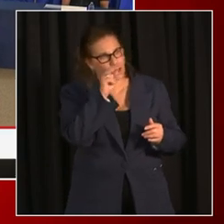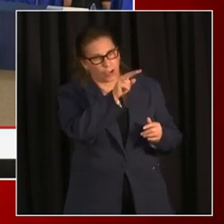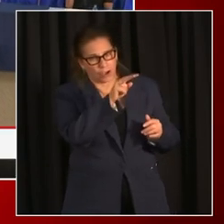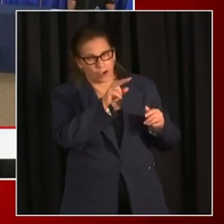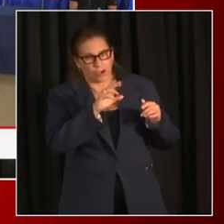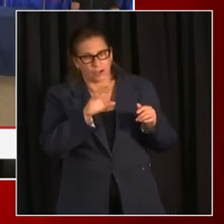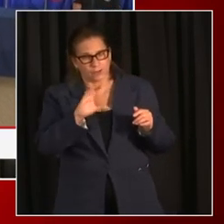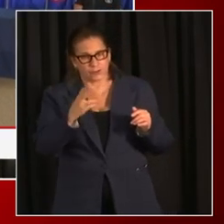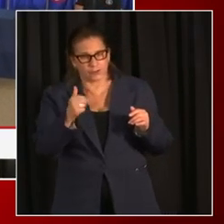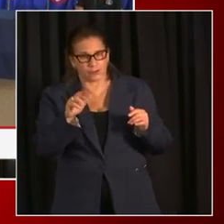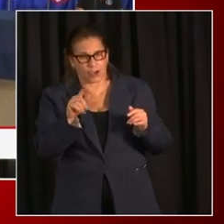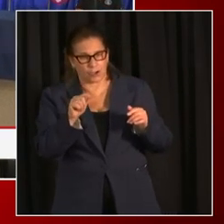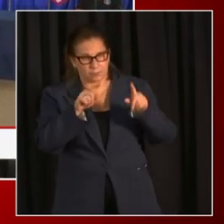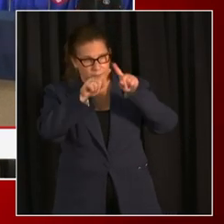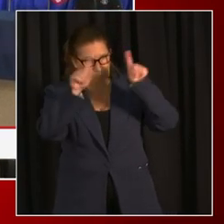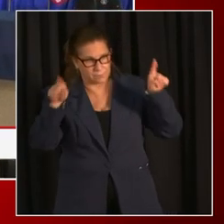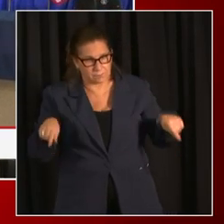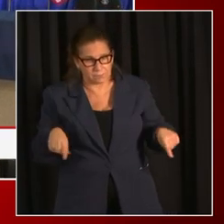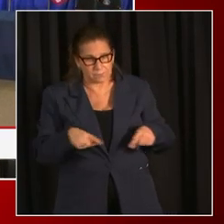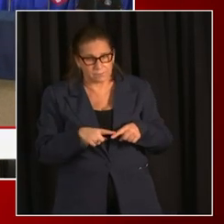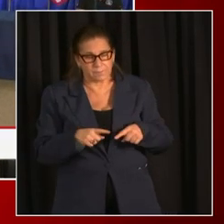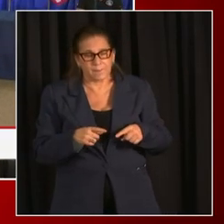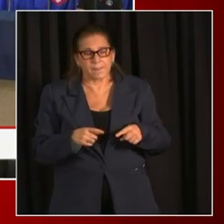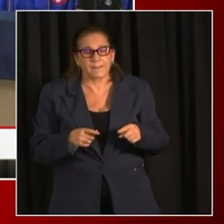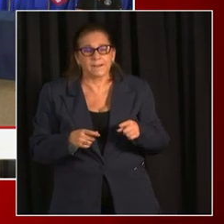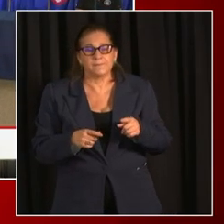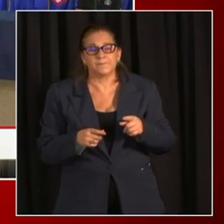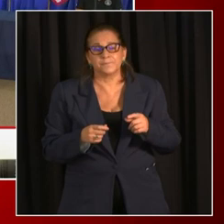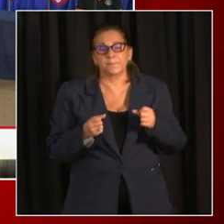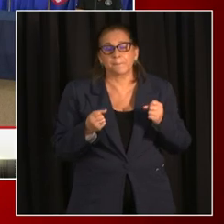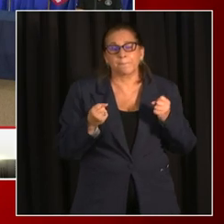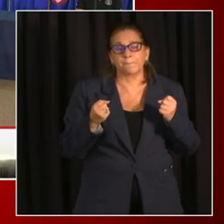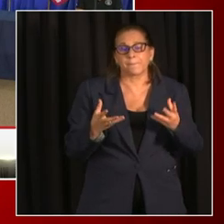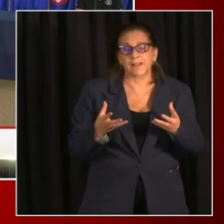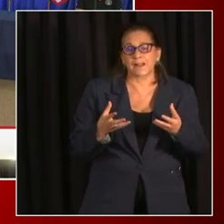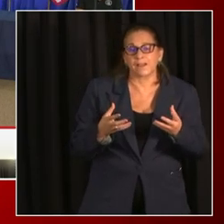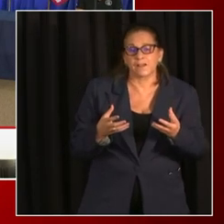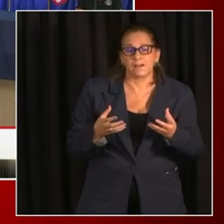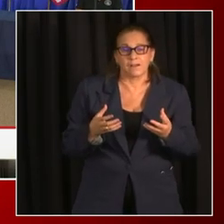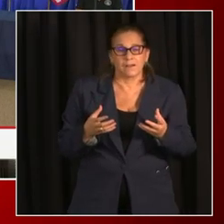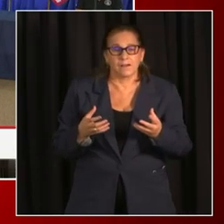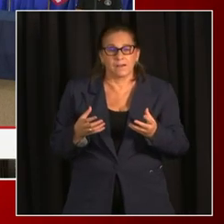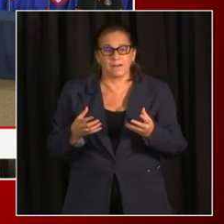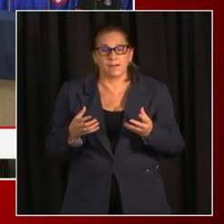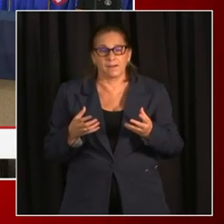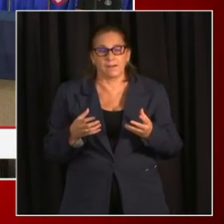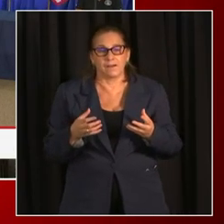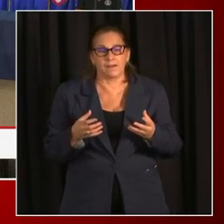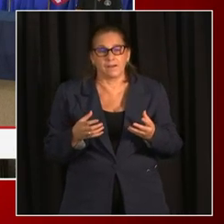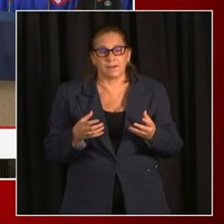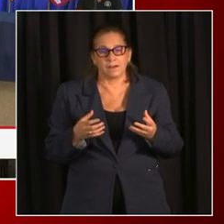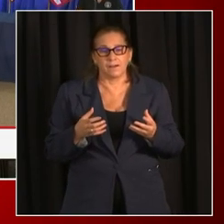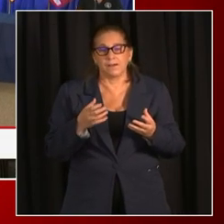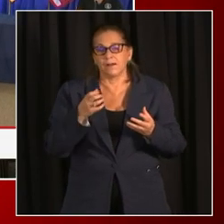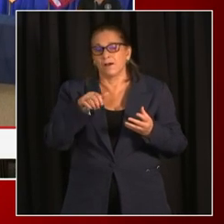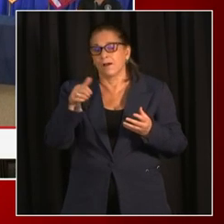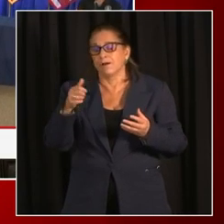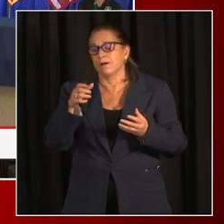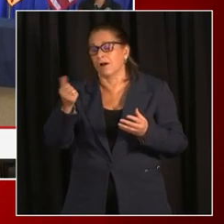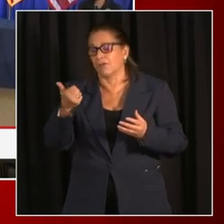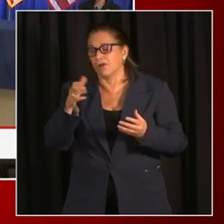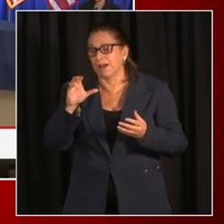point, in some of these cases, there are a number of contributors, people who have gone to work,